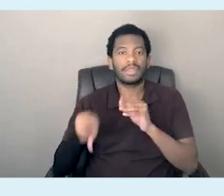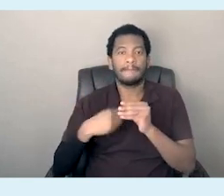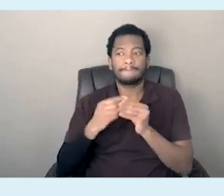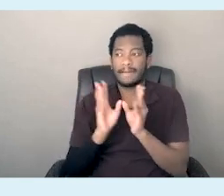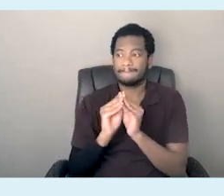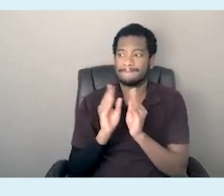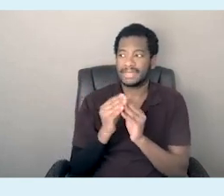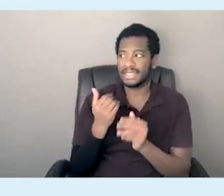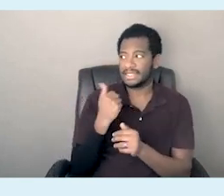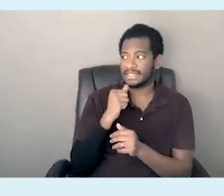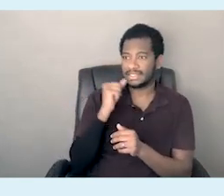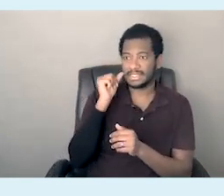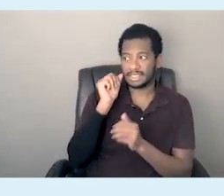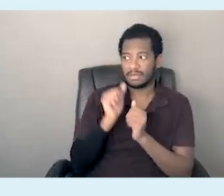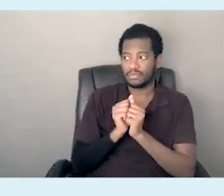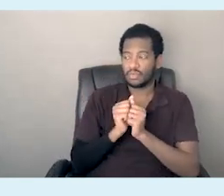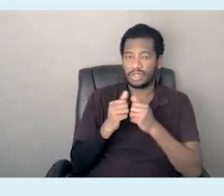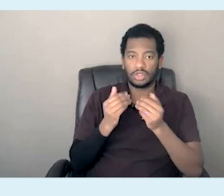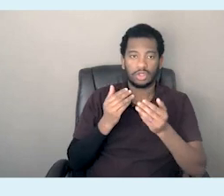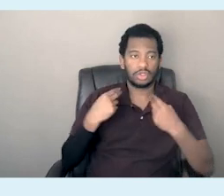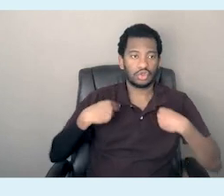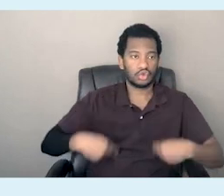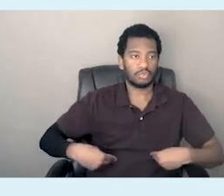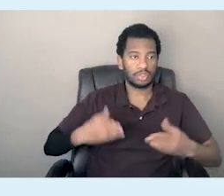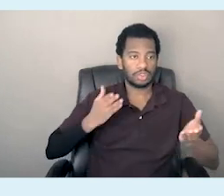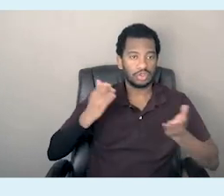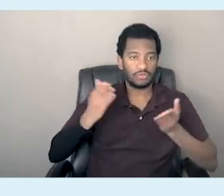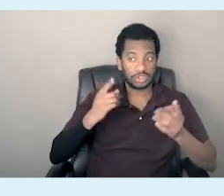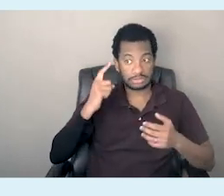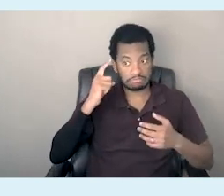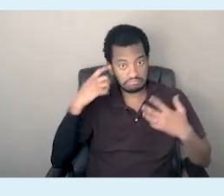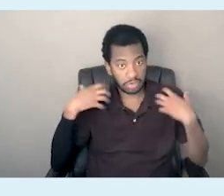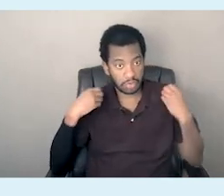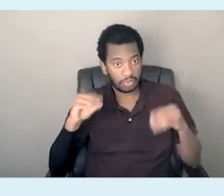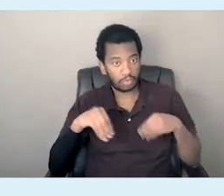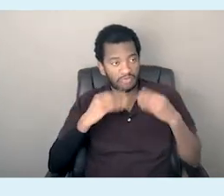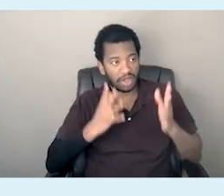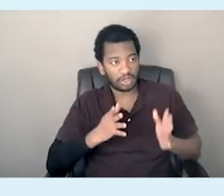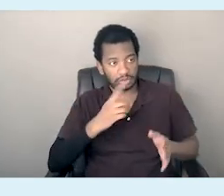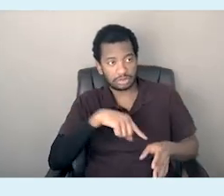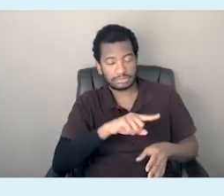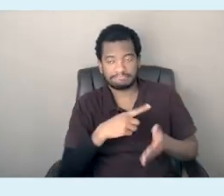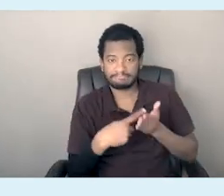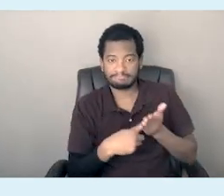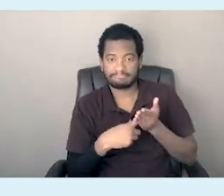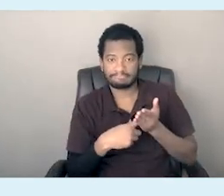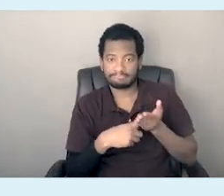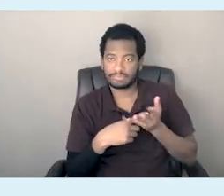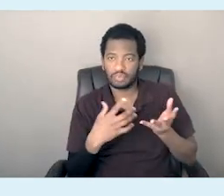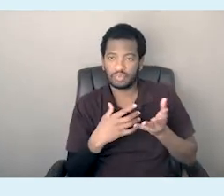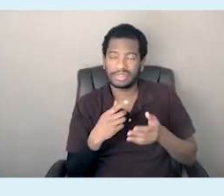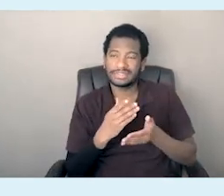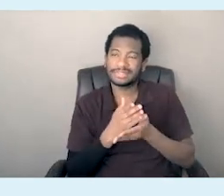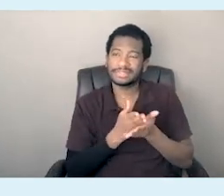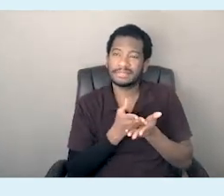in yesterday with human services and especially mental health providers. And they were talking about some of the things you were talking